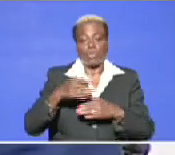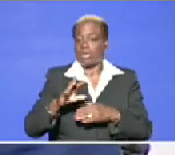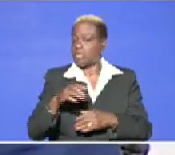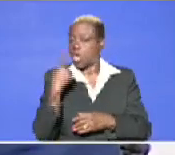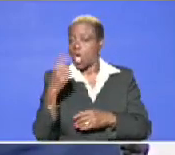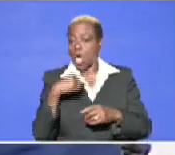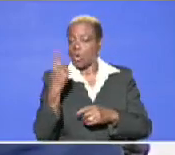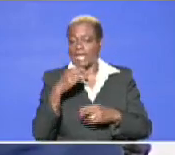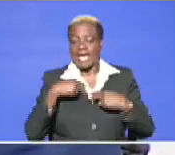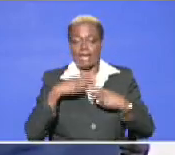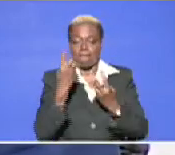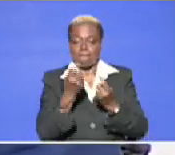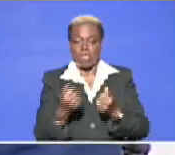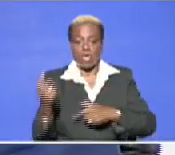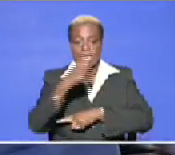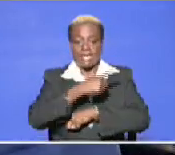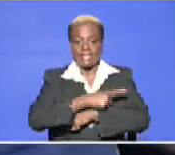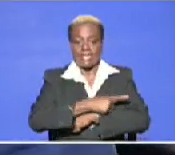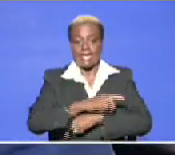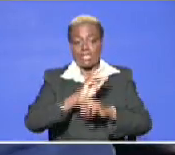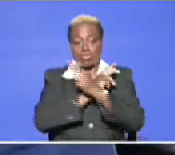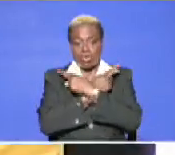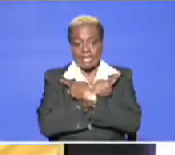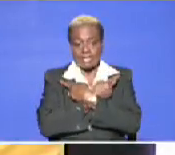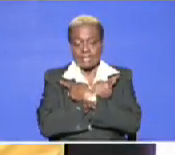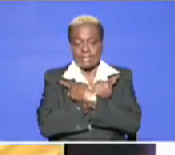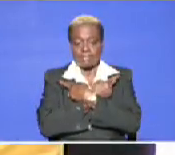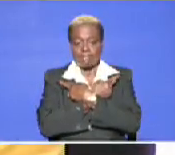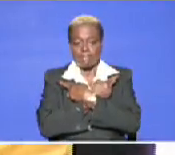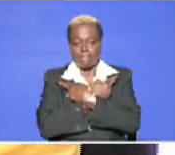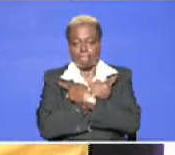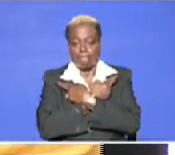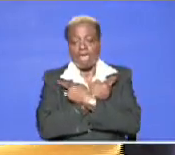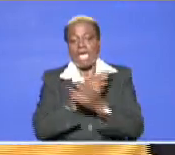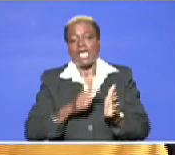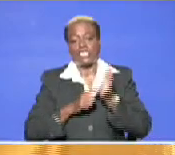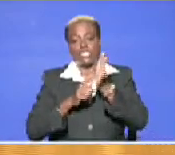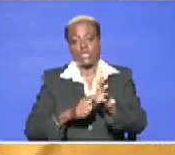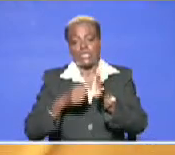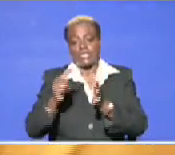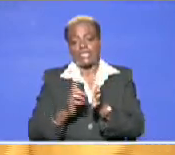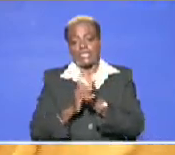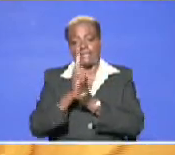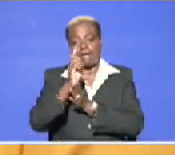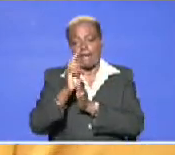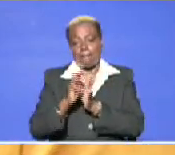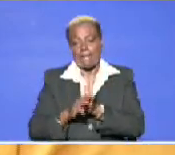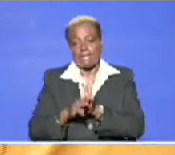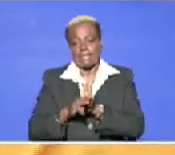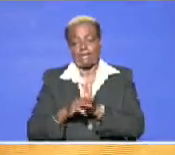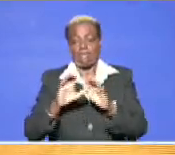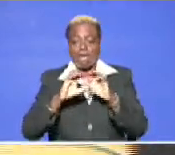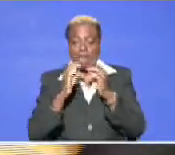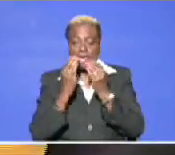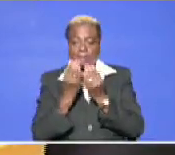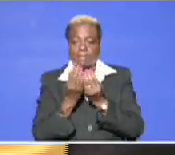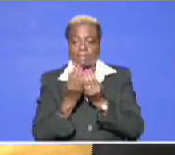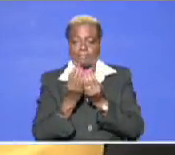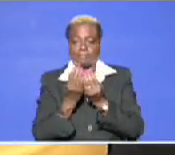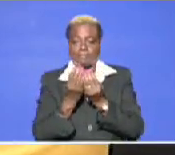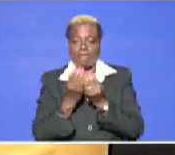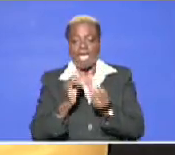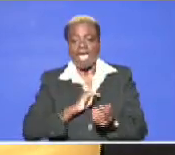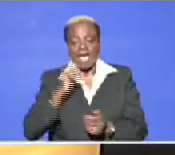rest to try get fit into what we are trying to do here. And I think it shows the development that the clubs in the BFA are putting into the game. I